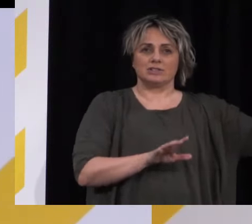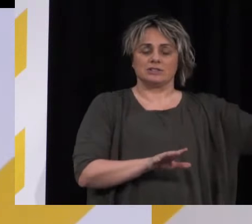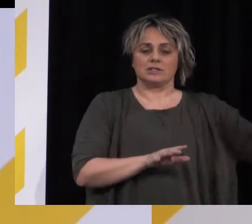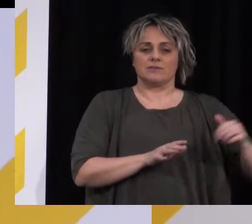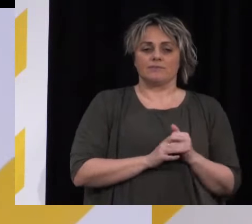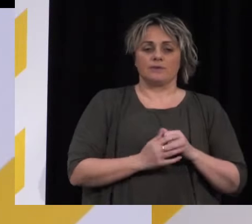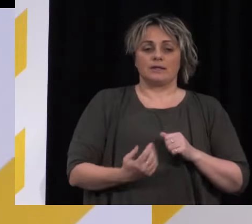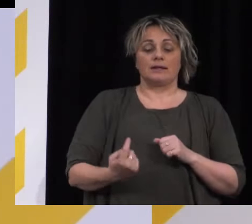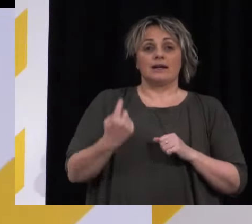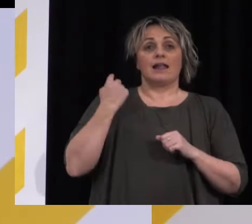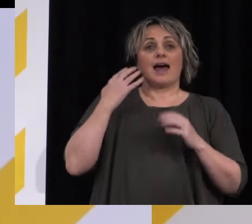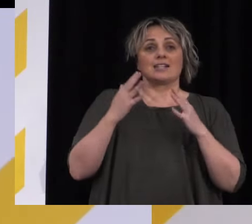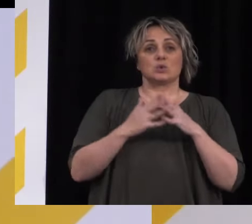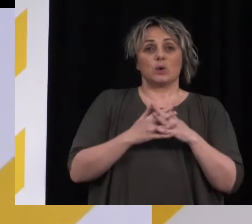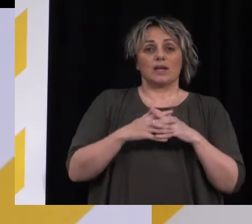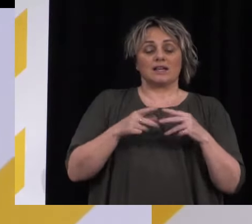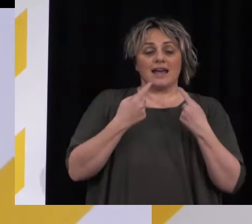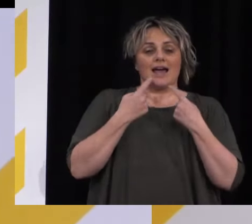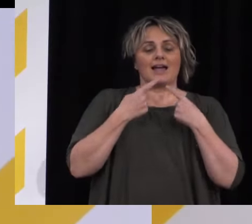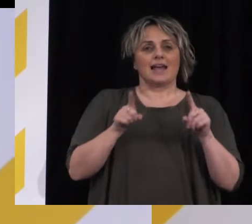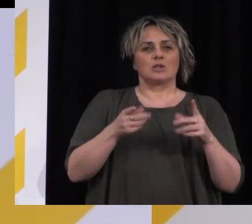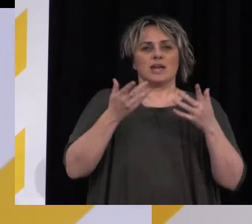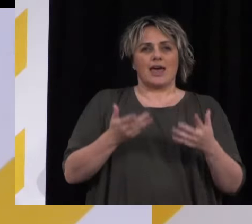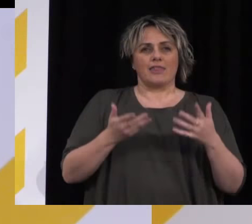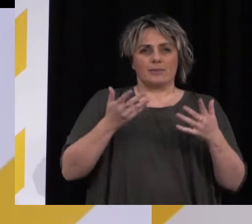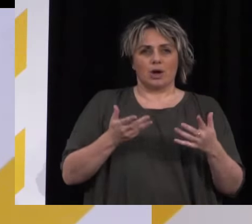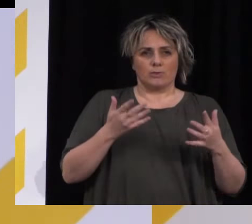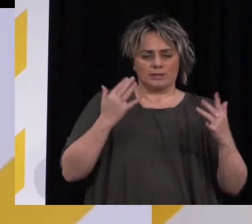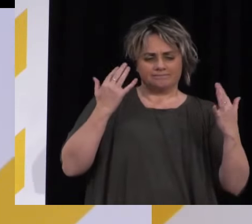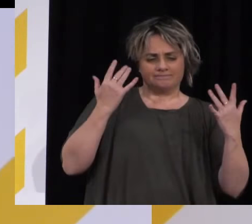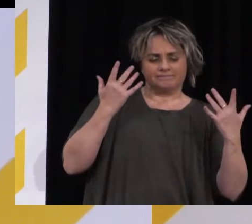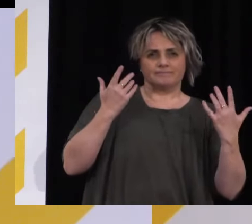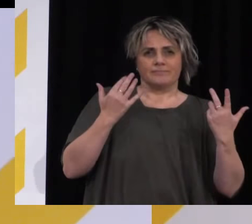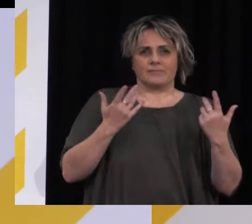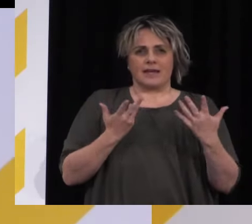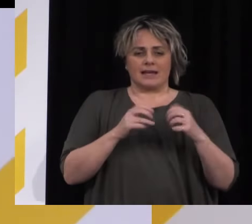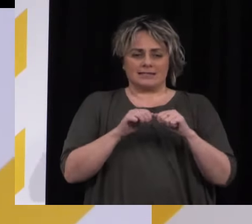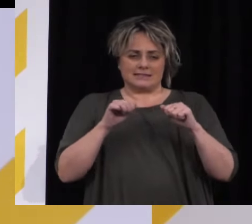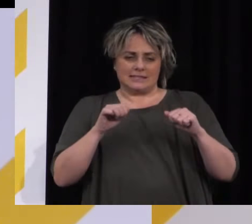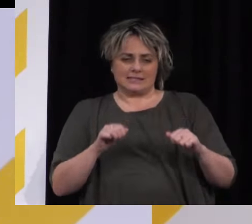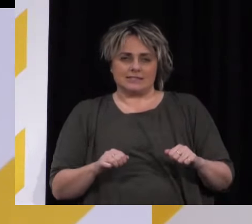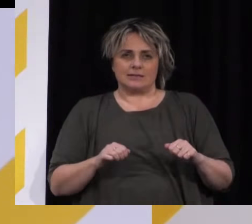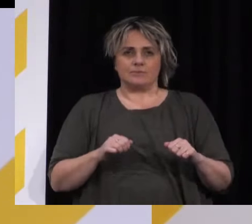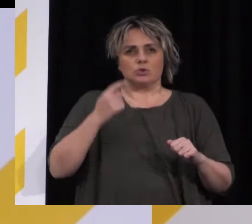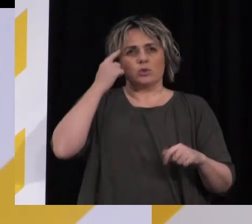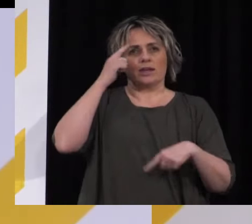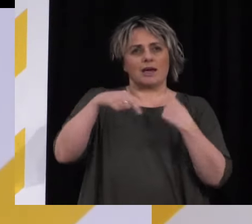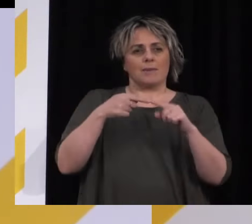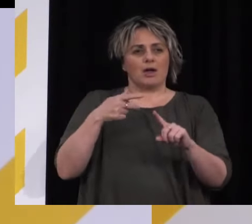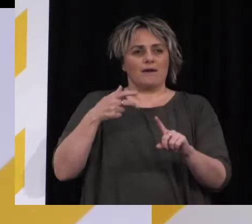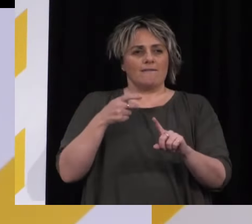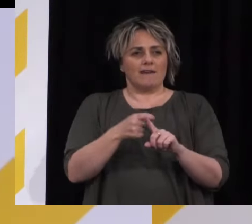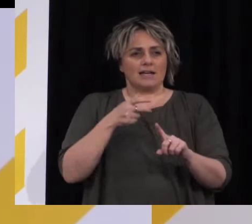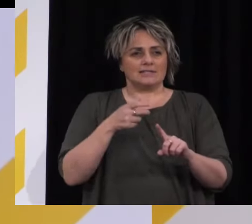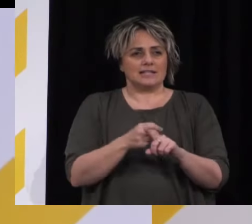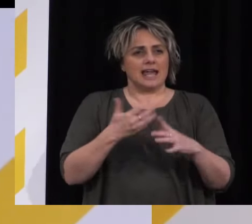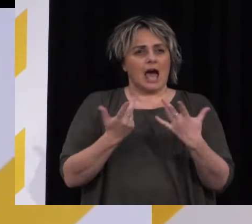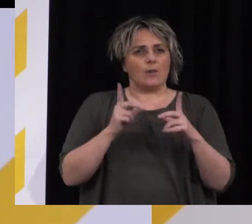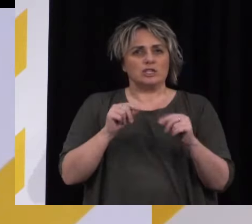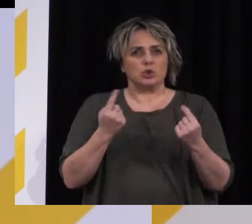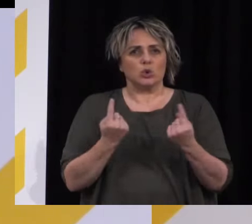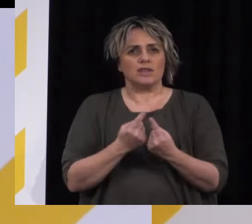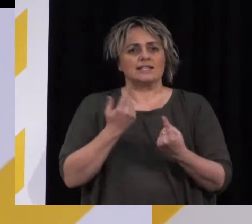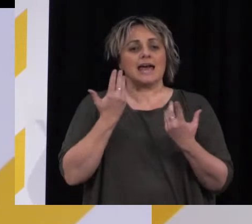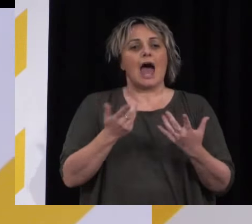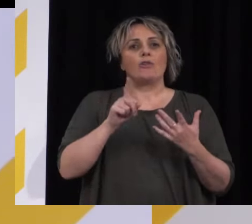last week that we are working on a framework that incorporates the impact of vaccines in the way we do things. And that's part of